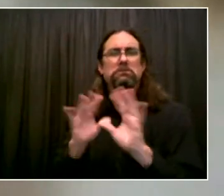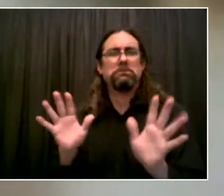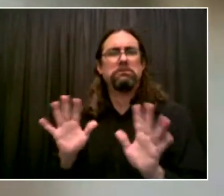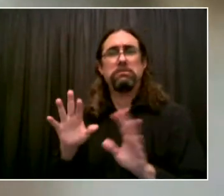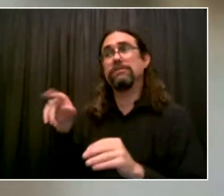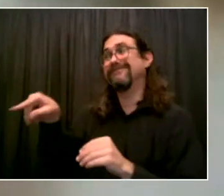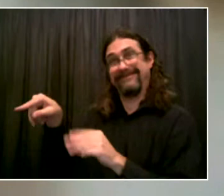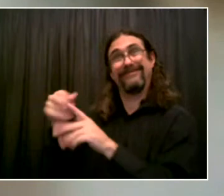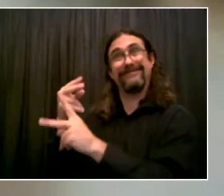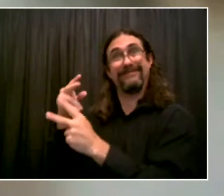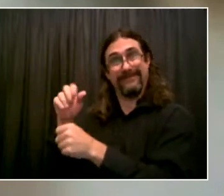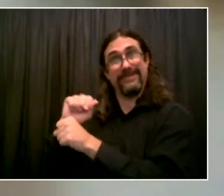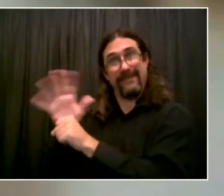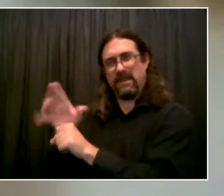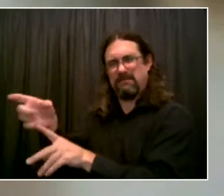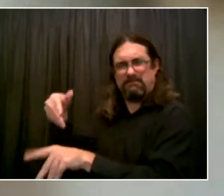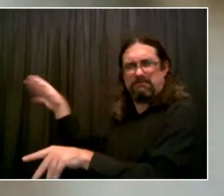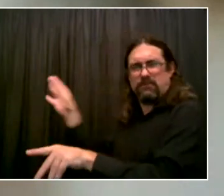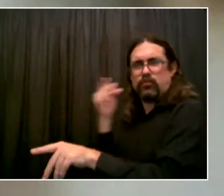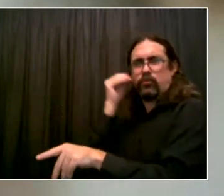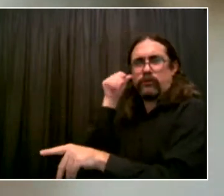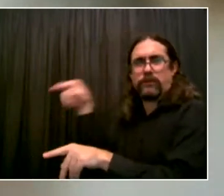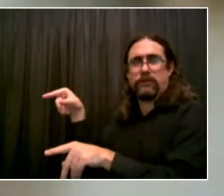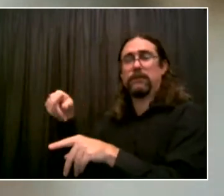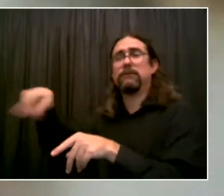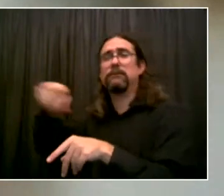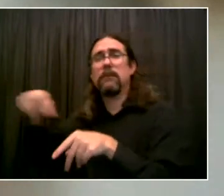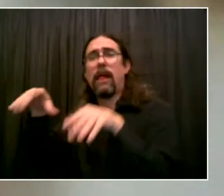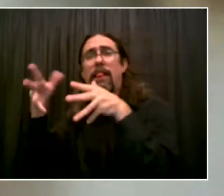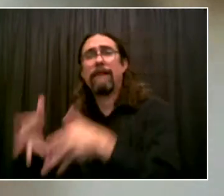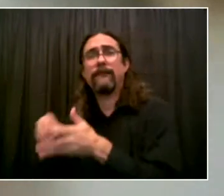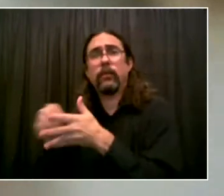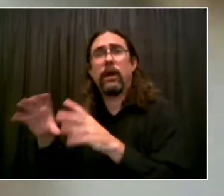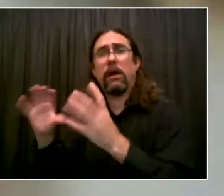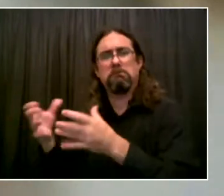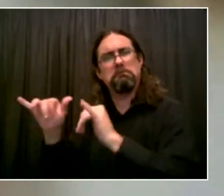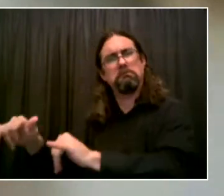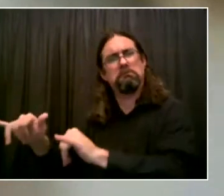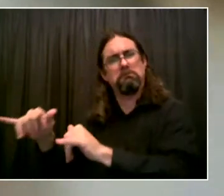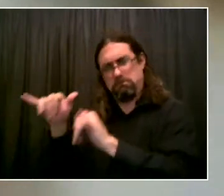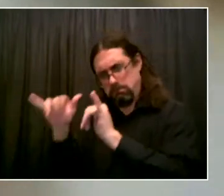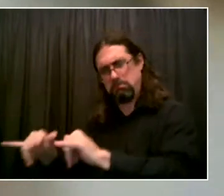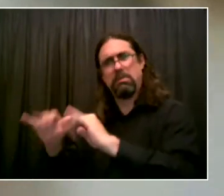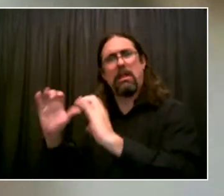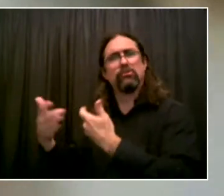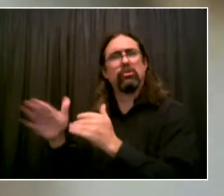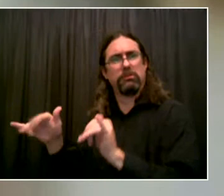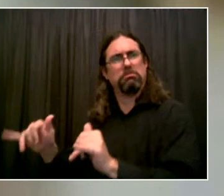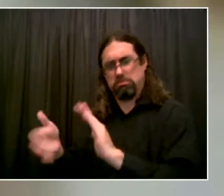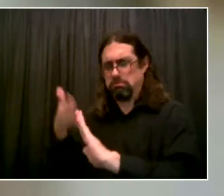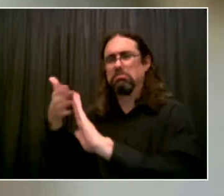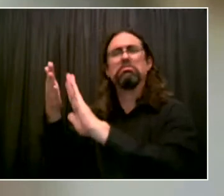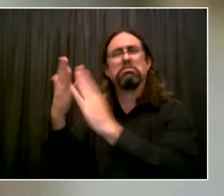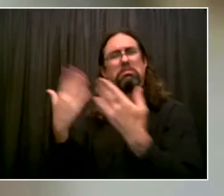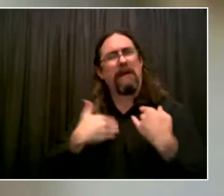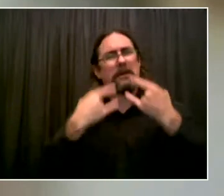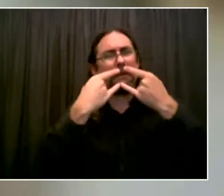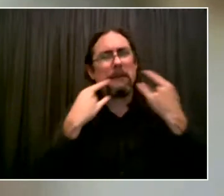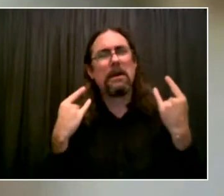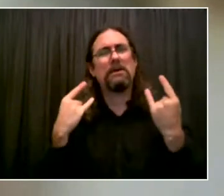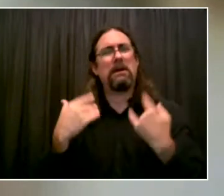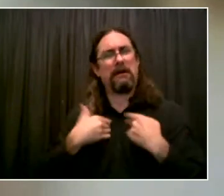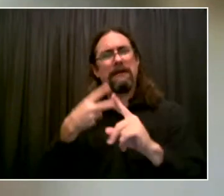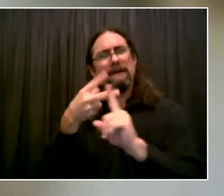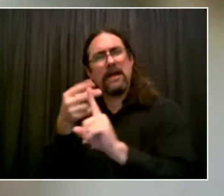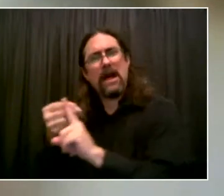me, if you haven't got your shot, do it. I was at Flushing International High School last week and was so impressed by the 7 students